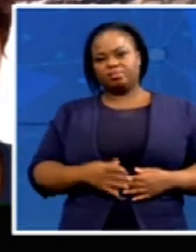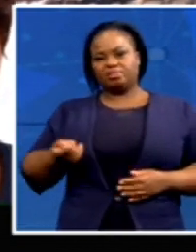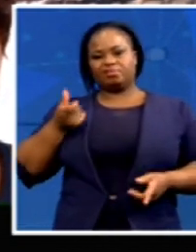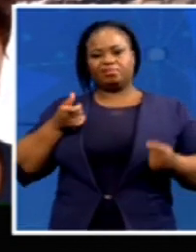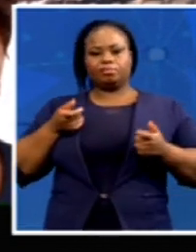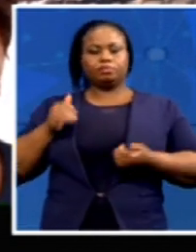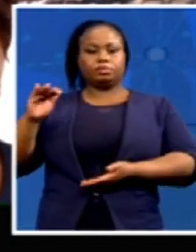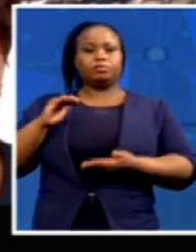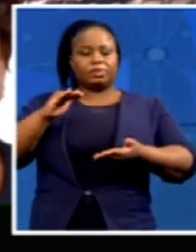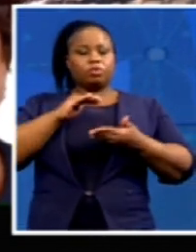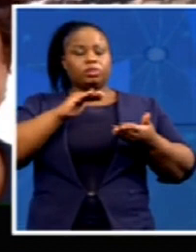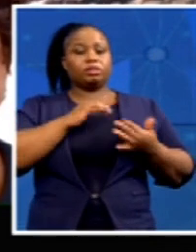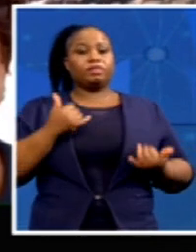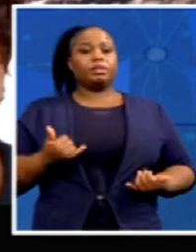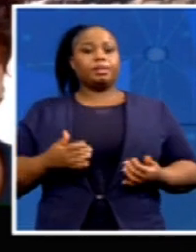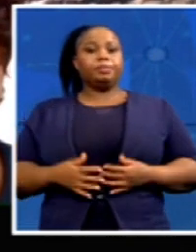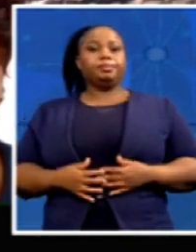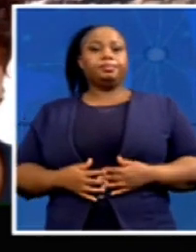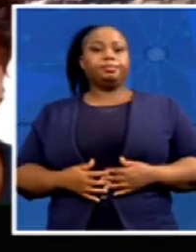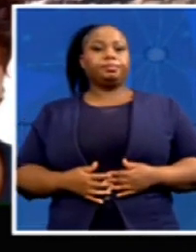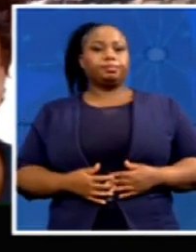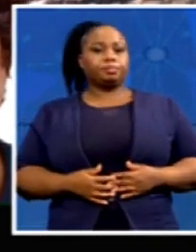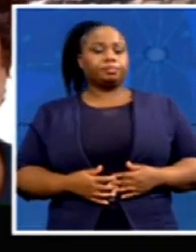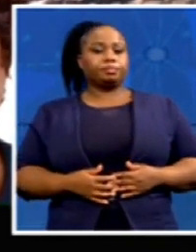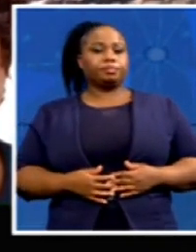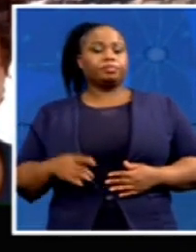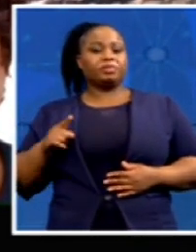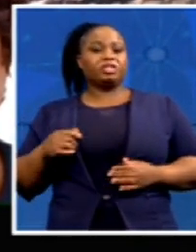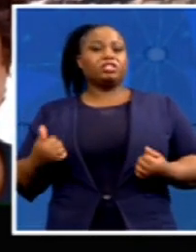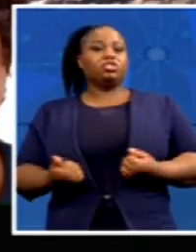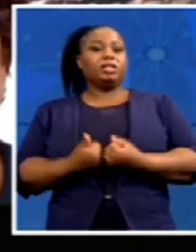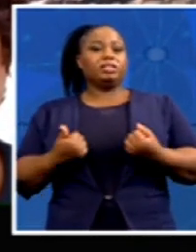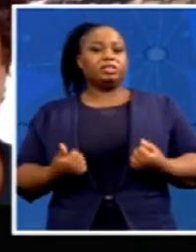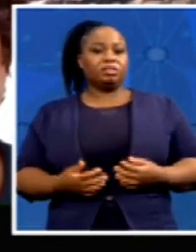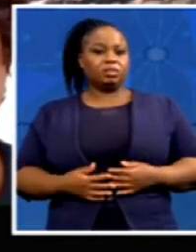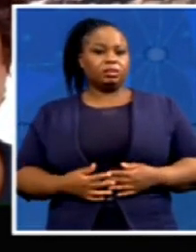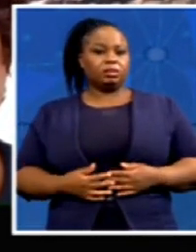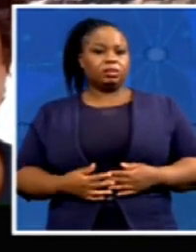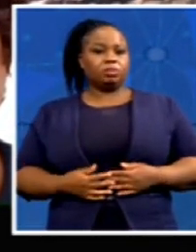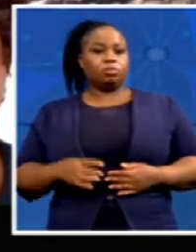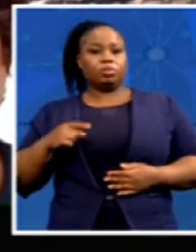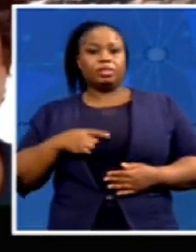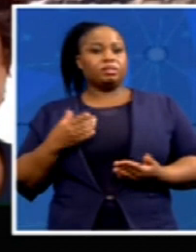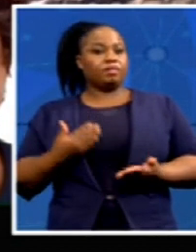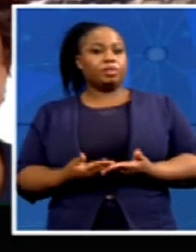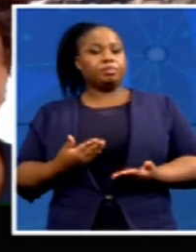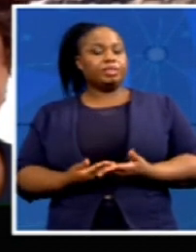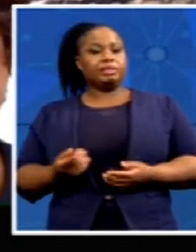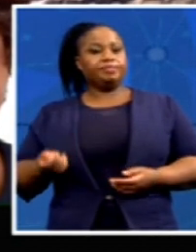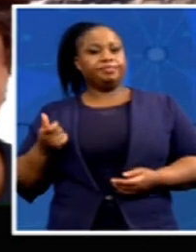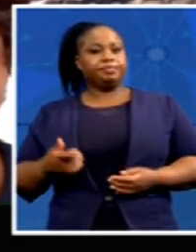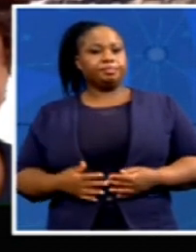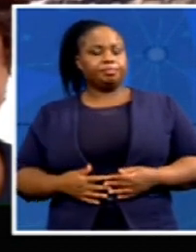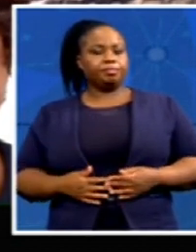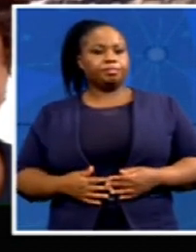uptake is challenged because of the logistics and of delivery. The coverage, that is the total number of people